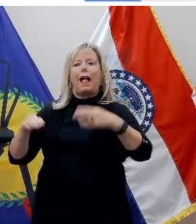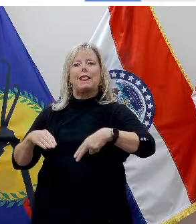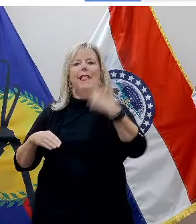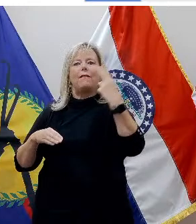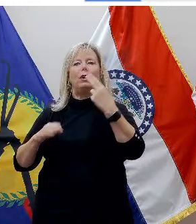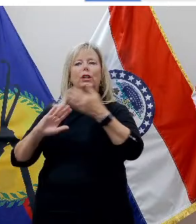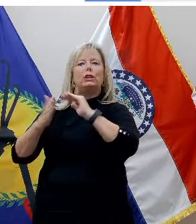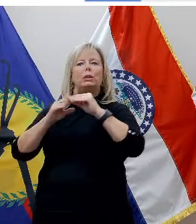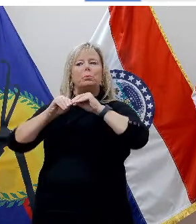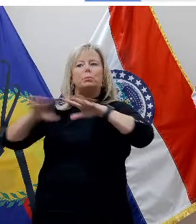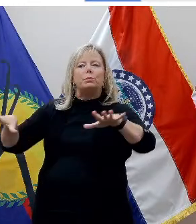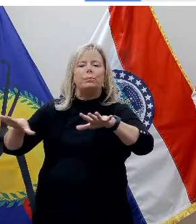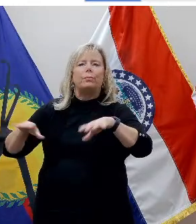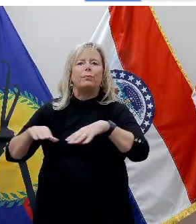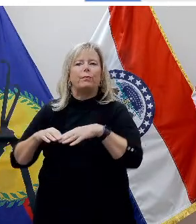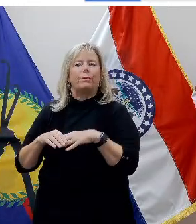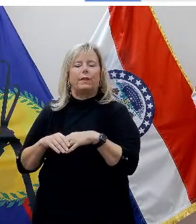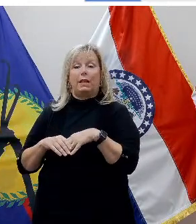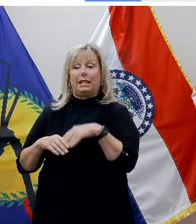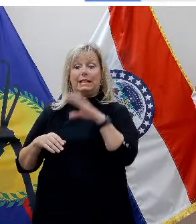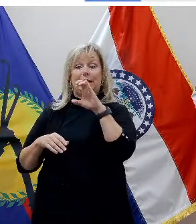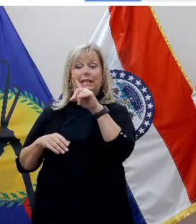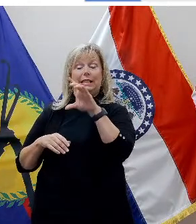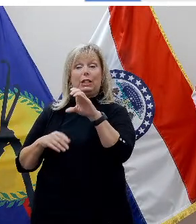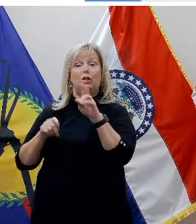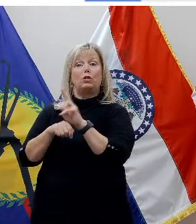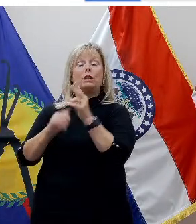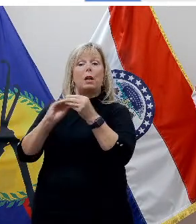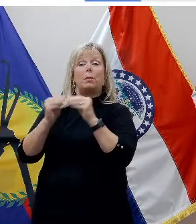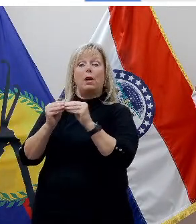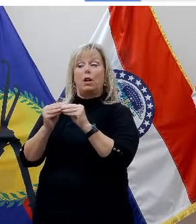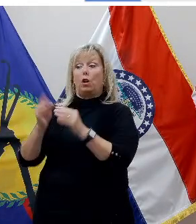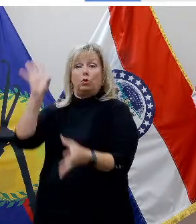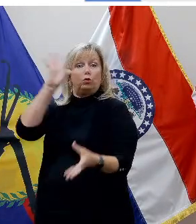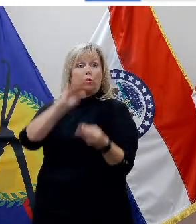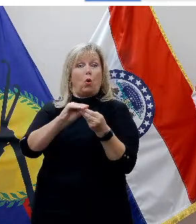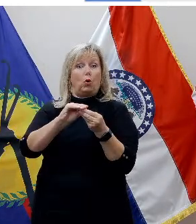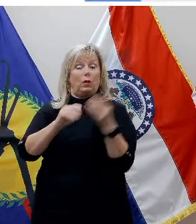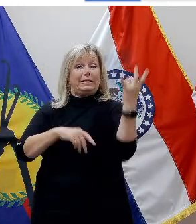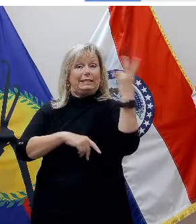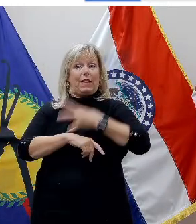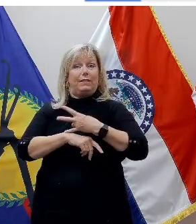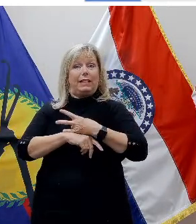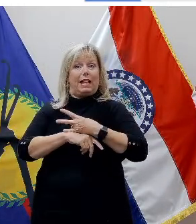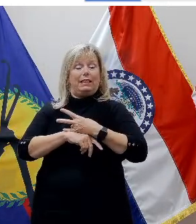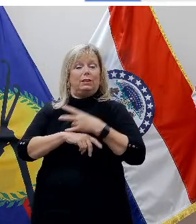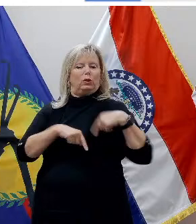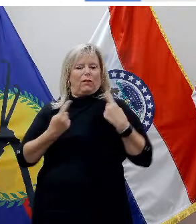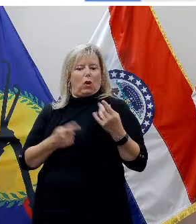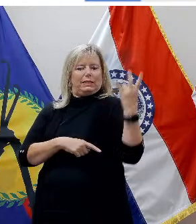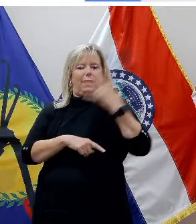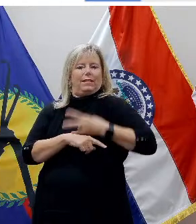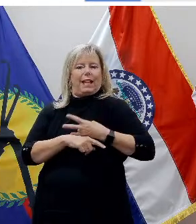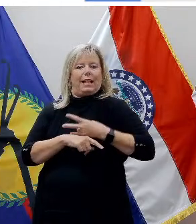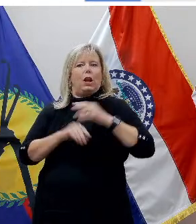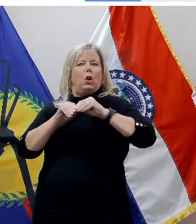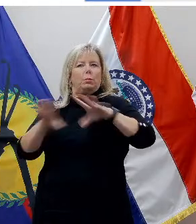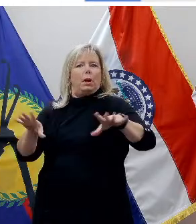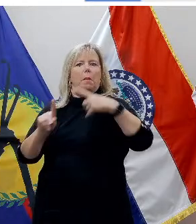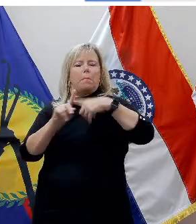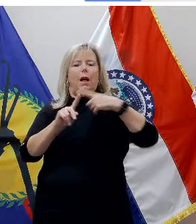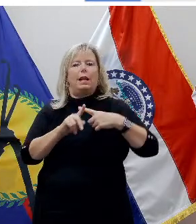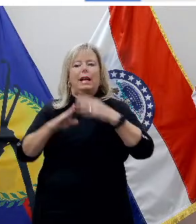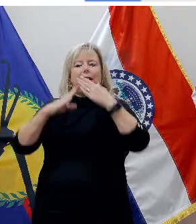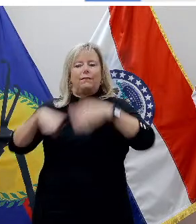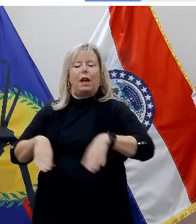transmission. The CDC uses a number that is the cumulative total of our last 7 days of transmission